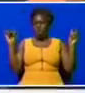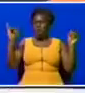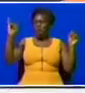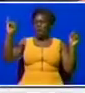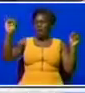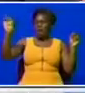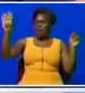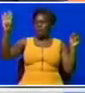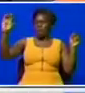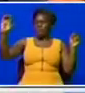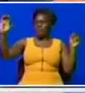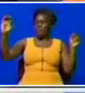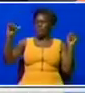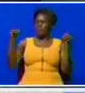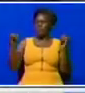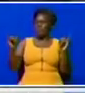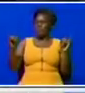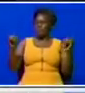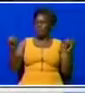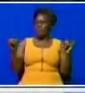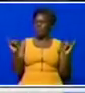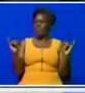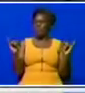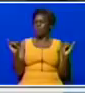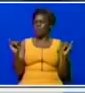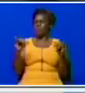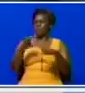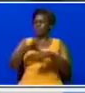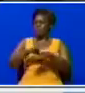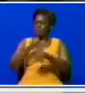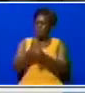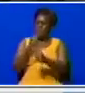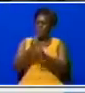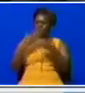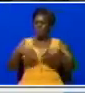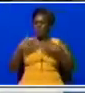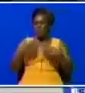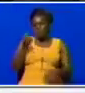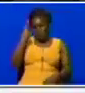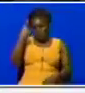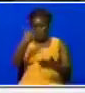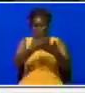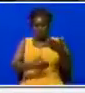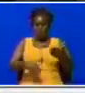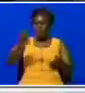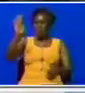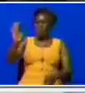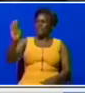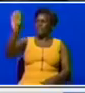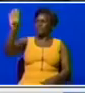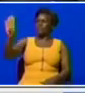IEBC has been trying very much to get people to understand the issue of the Form 34A, saying this is a provisional